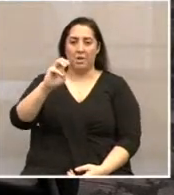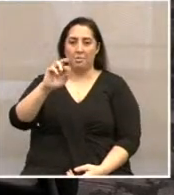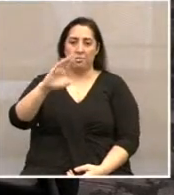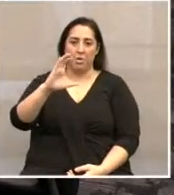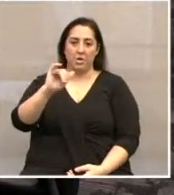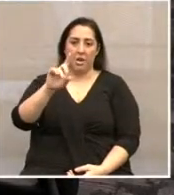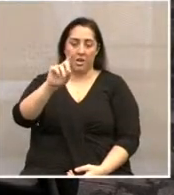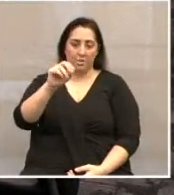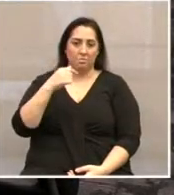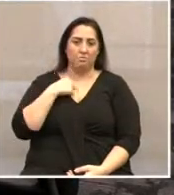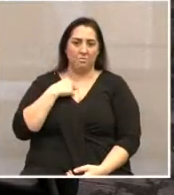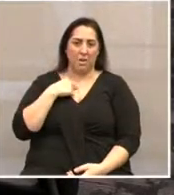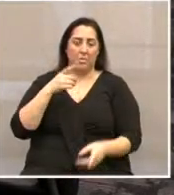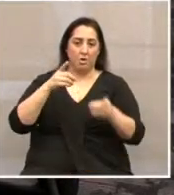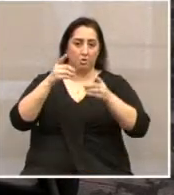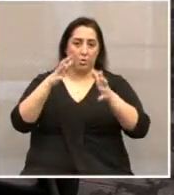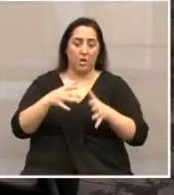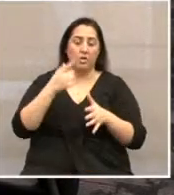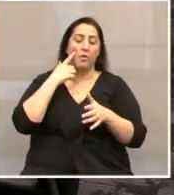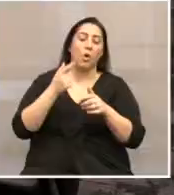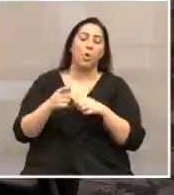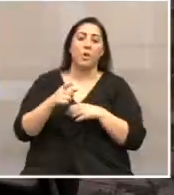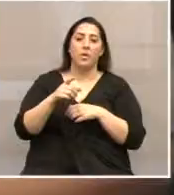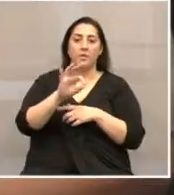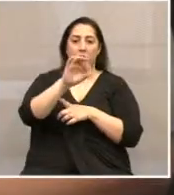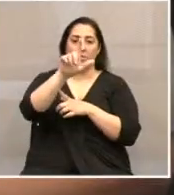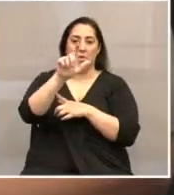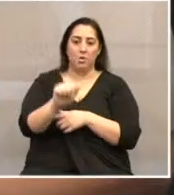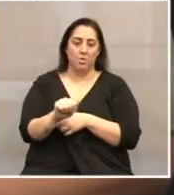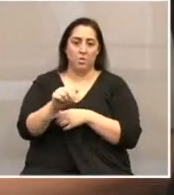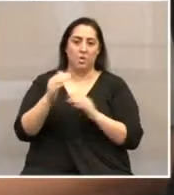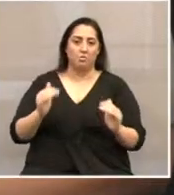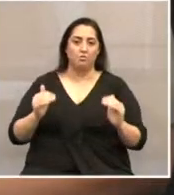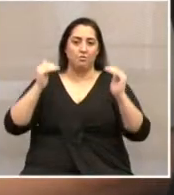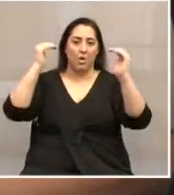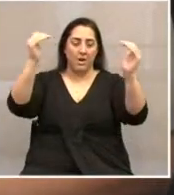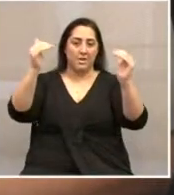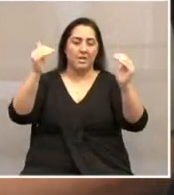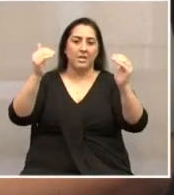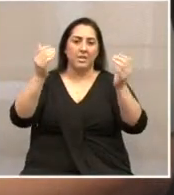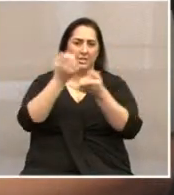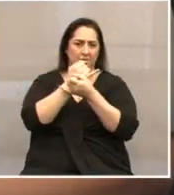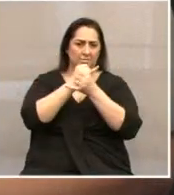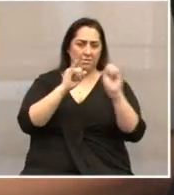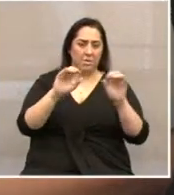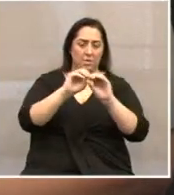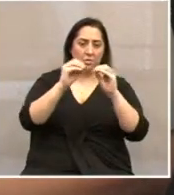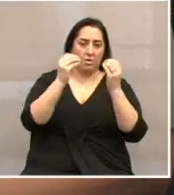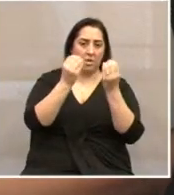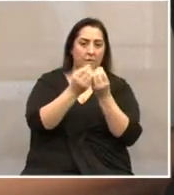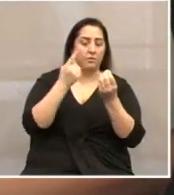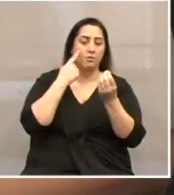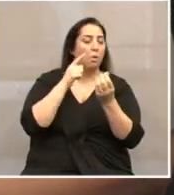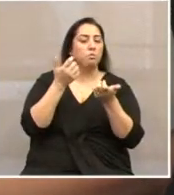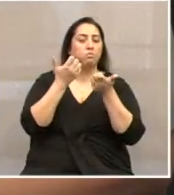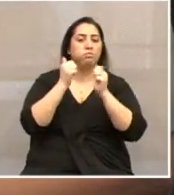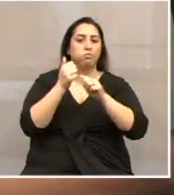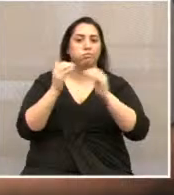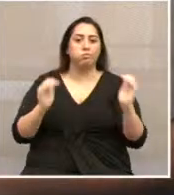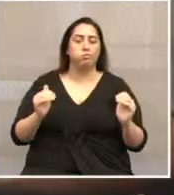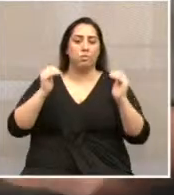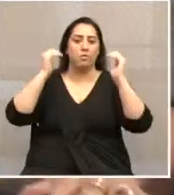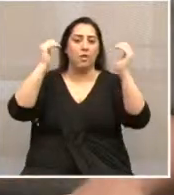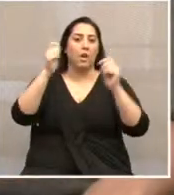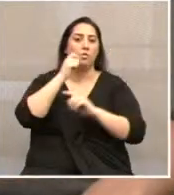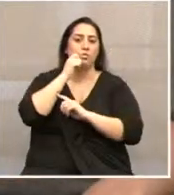Florida Rising, an independent organization focused on expanding democracy and advancing racial